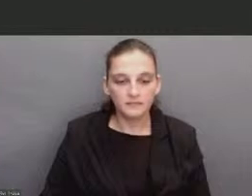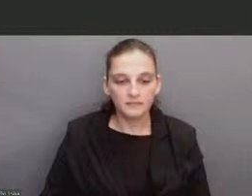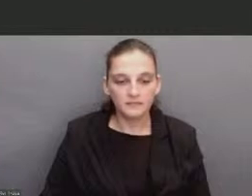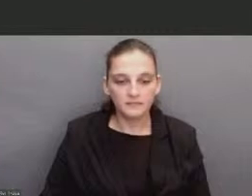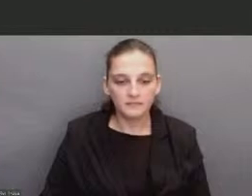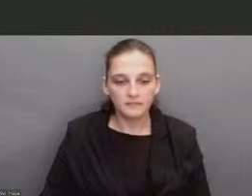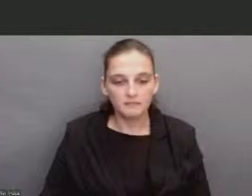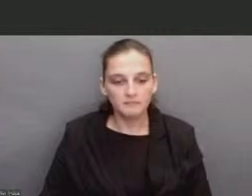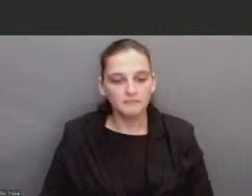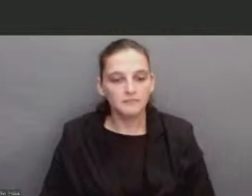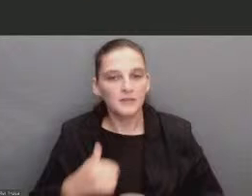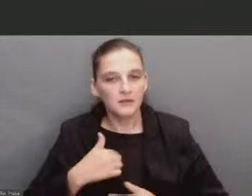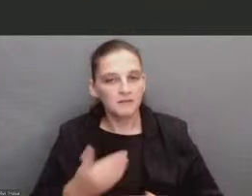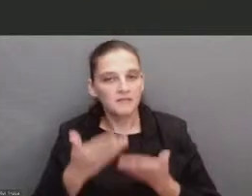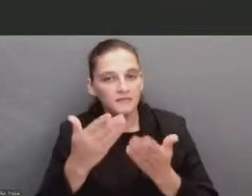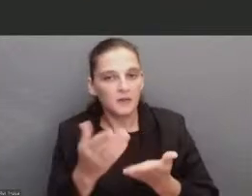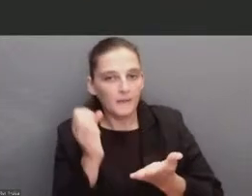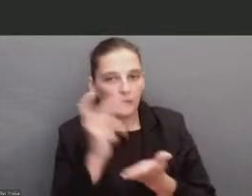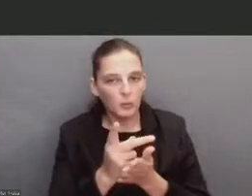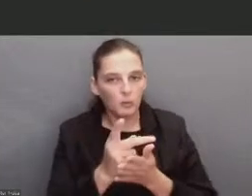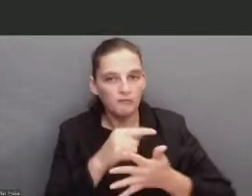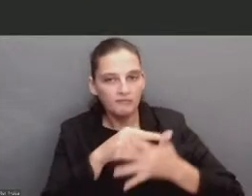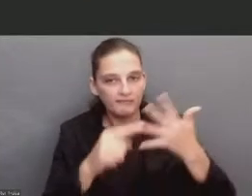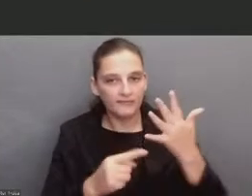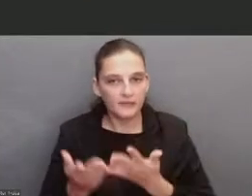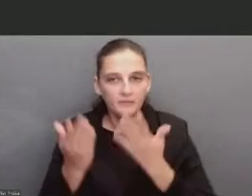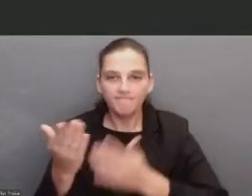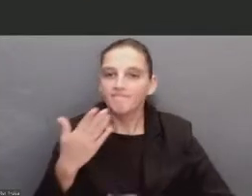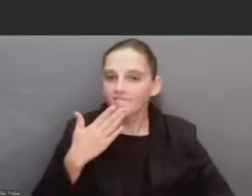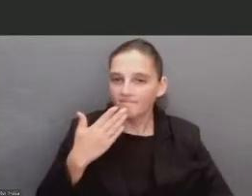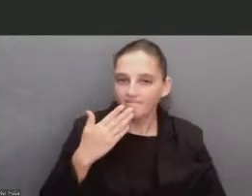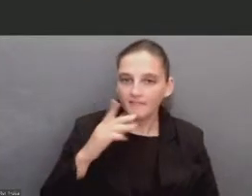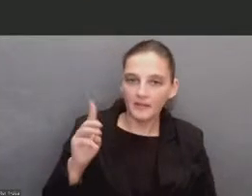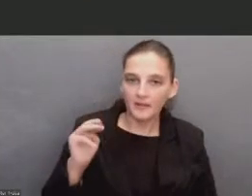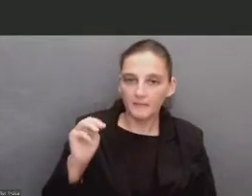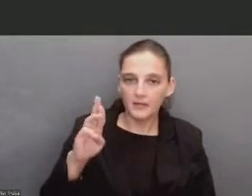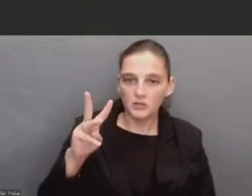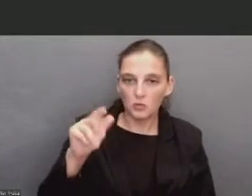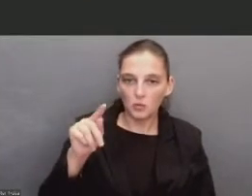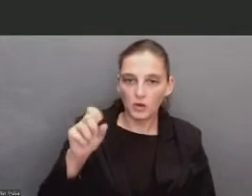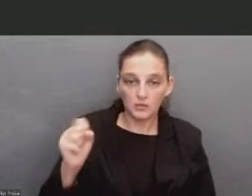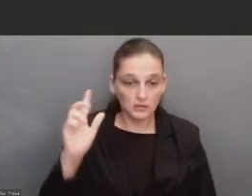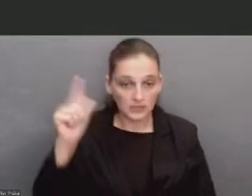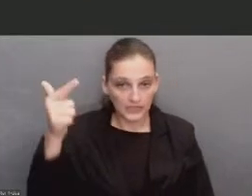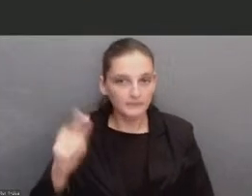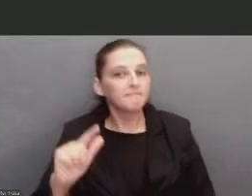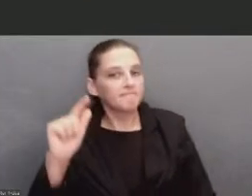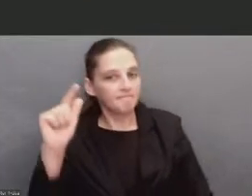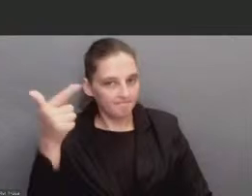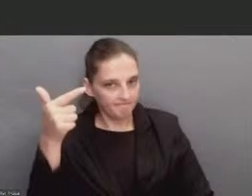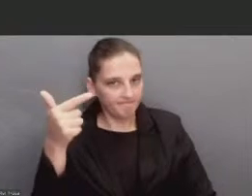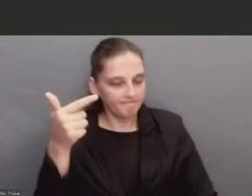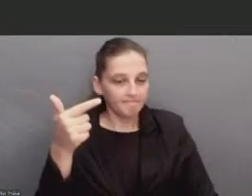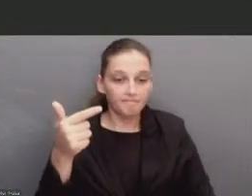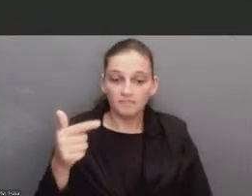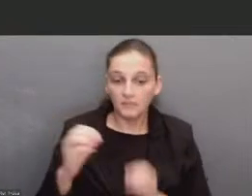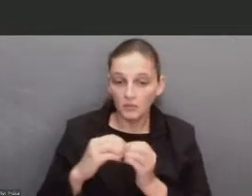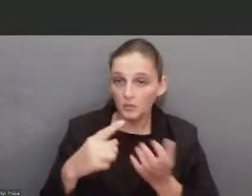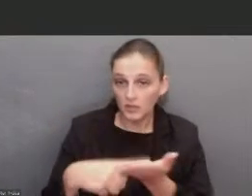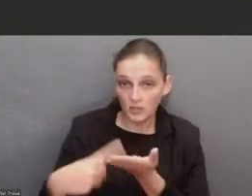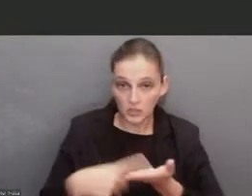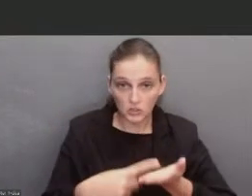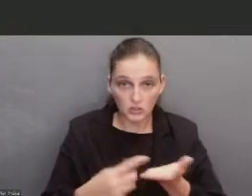I move that we approve the slate. Thank you so much, Mr. Watts. Second? Second. Thank you, Dr. Hildreth. Any further discussion?